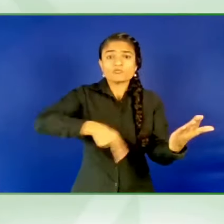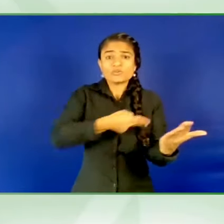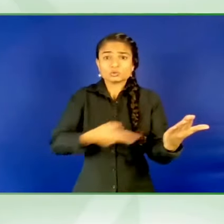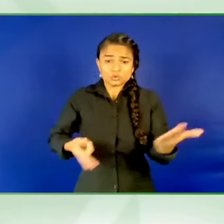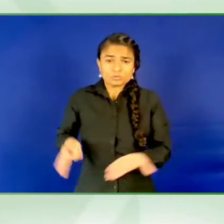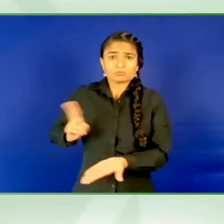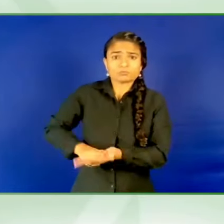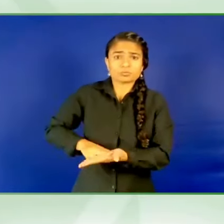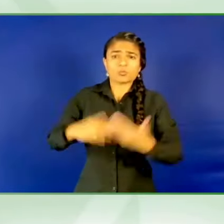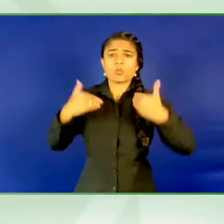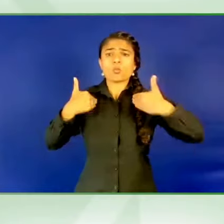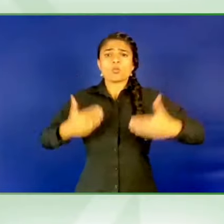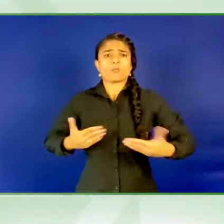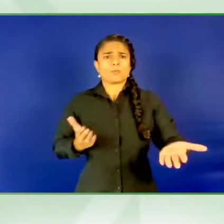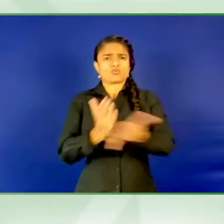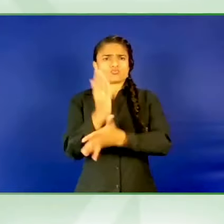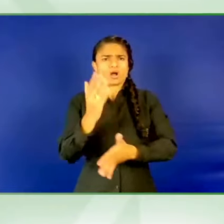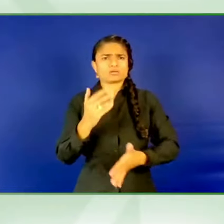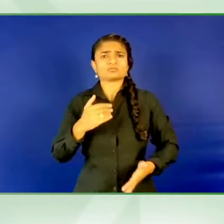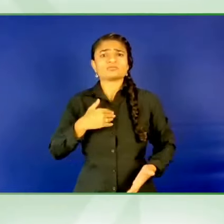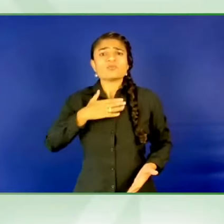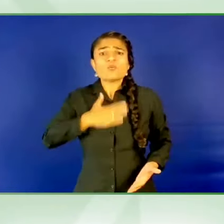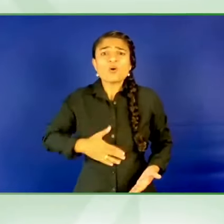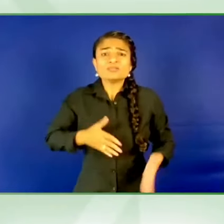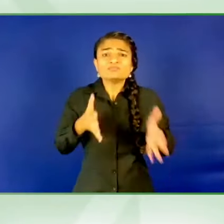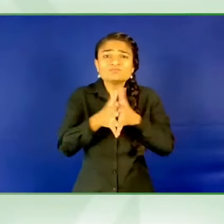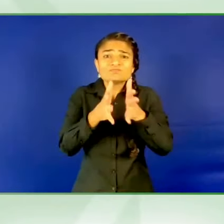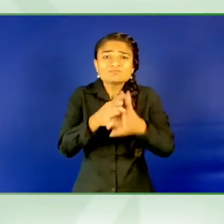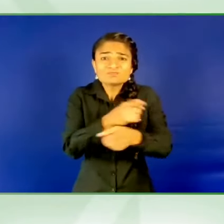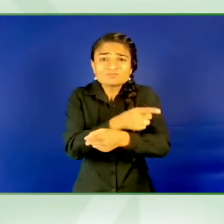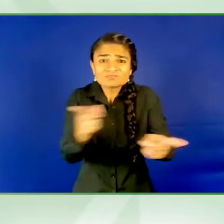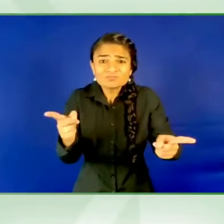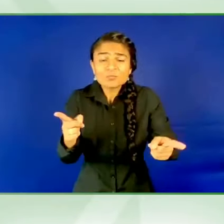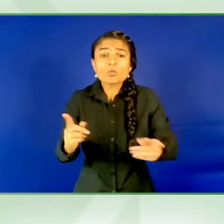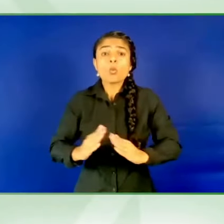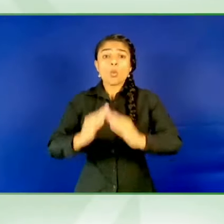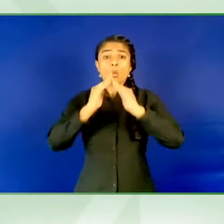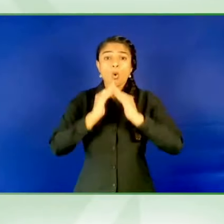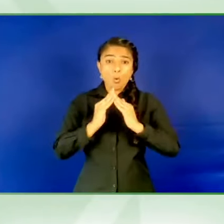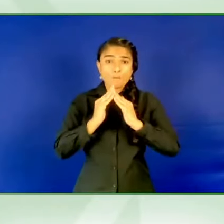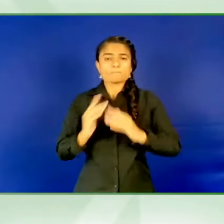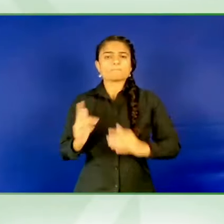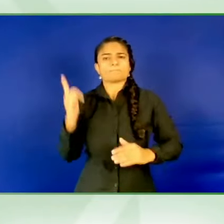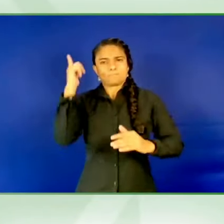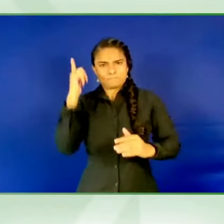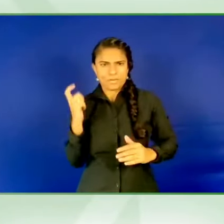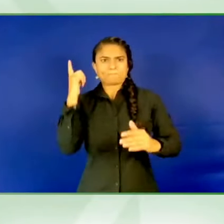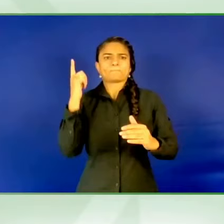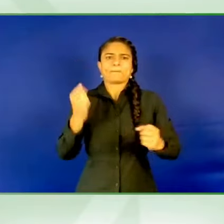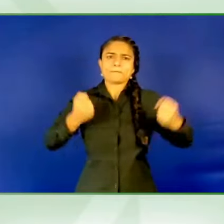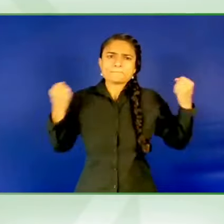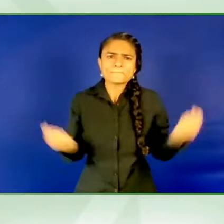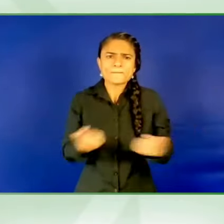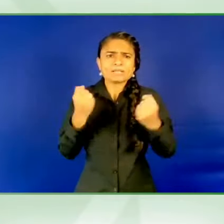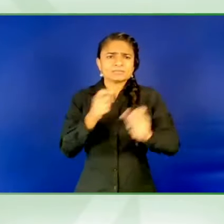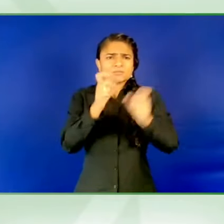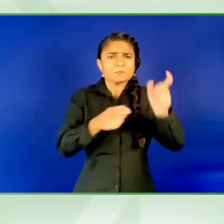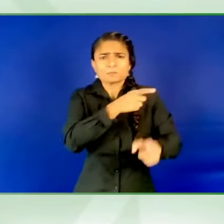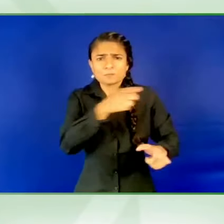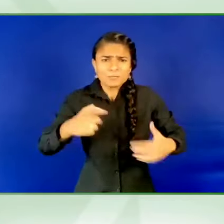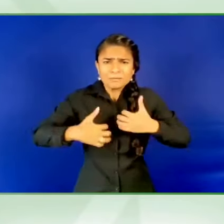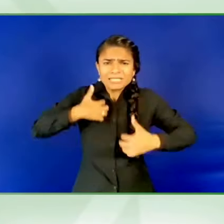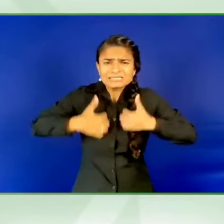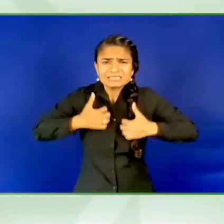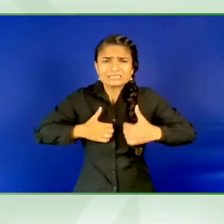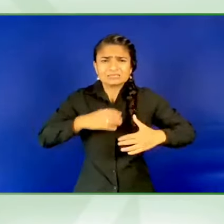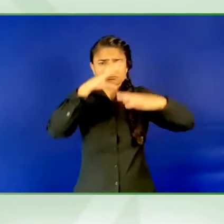If you're connected, you have the means to and accessibility, but at the same time, we need to be watchful because there's a